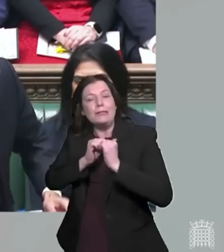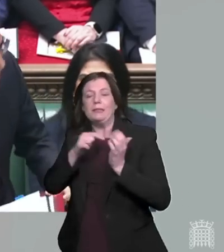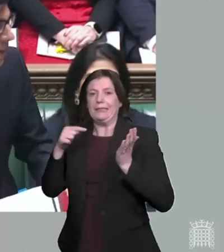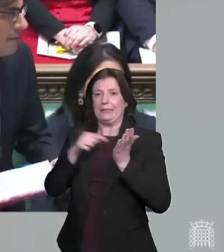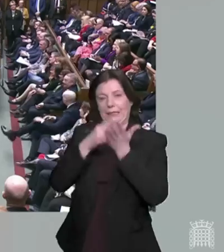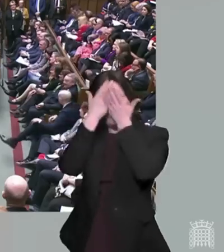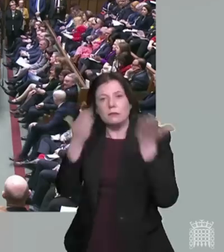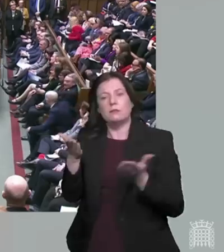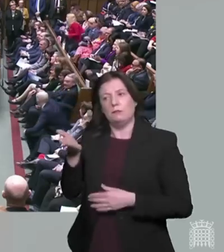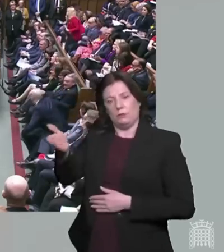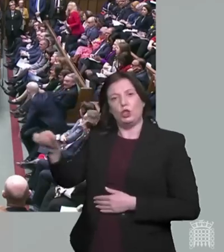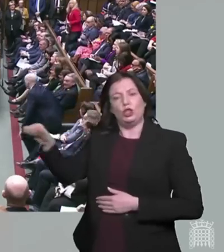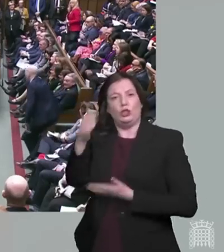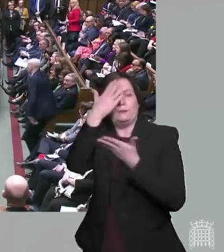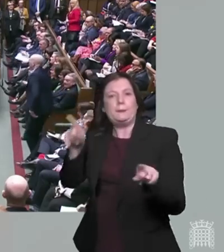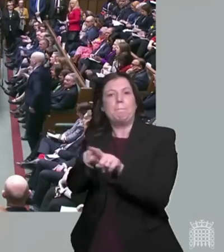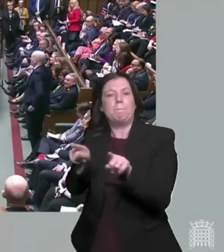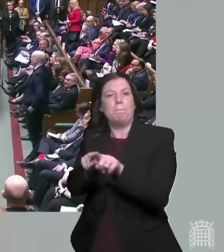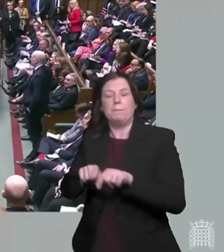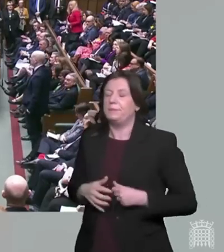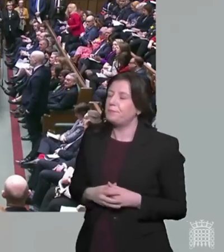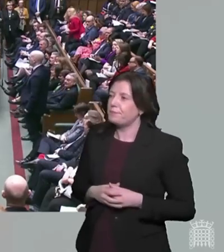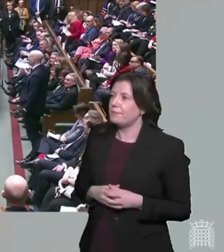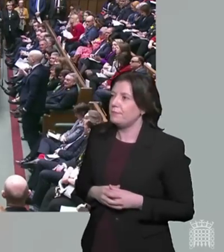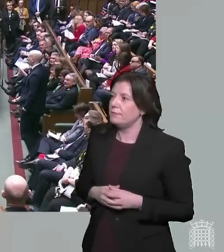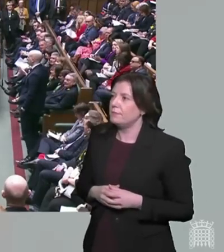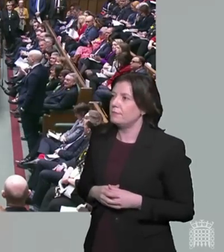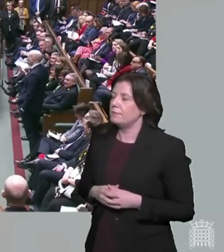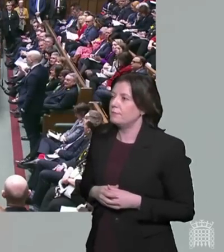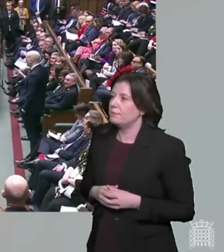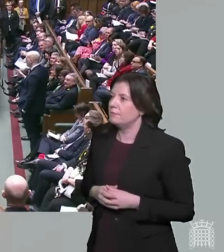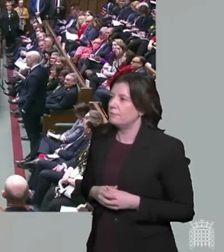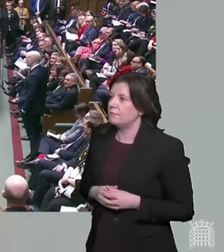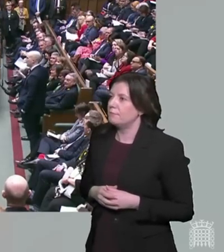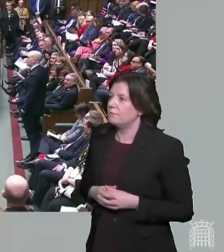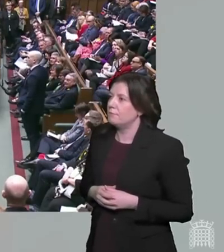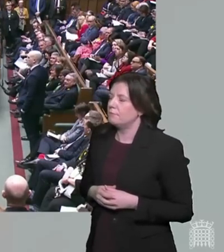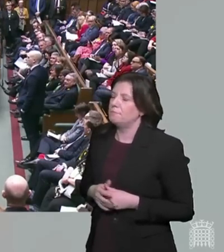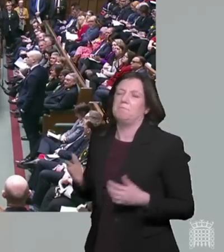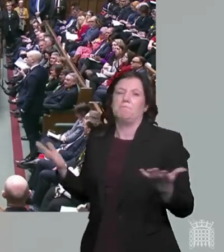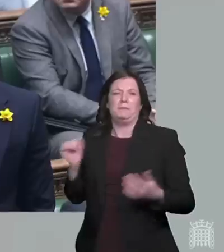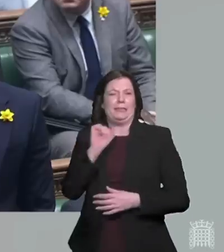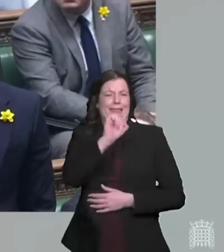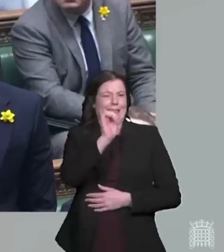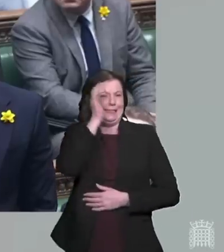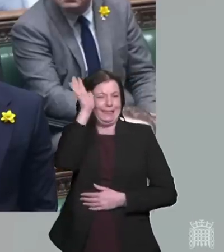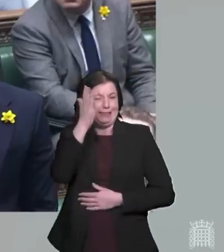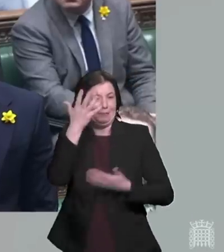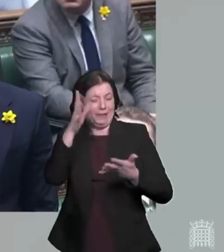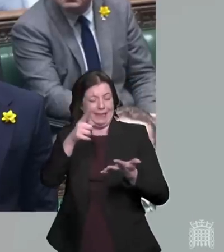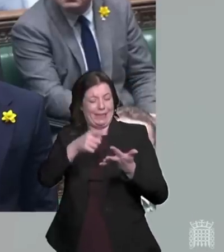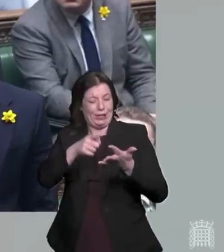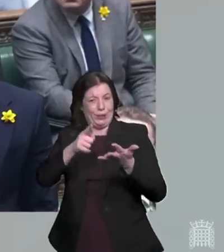to acknowledge that. Stephen Flynn. Mr. Speaker, let's be clear. What the Prime Minister said yesterday was that EU single